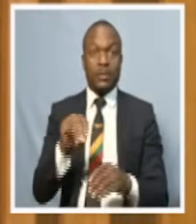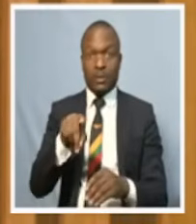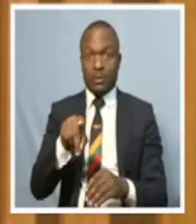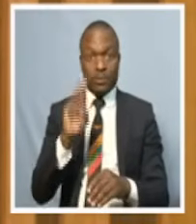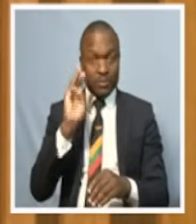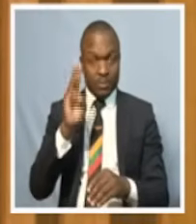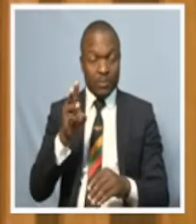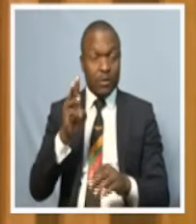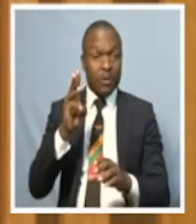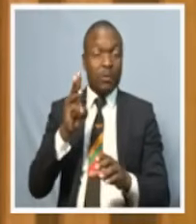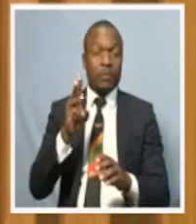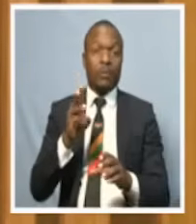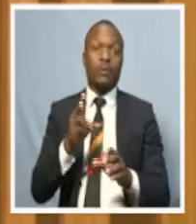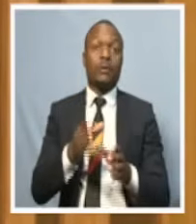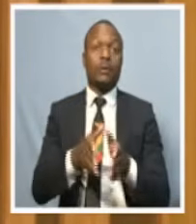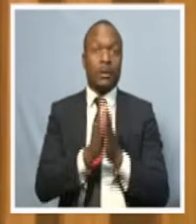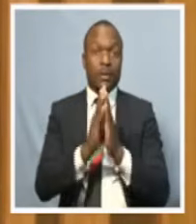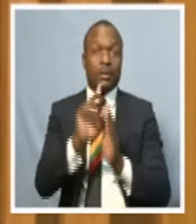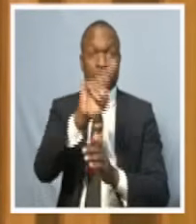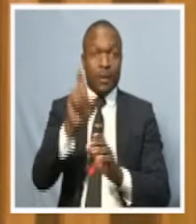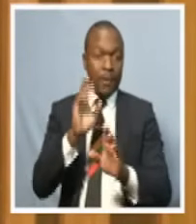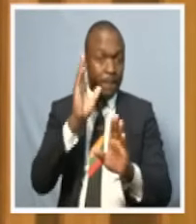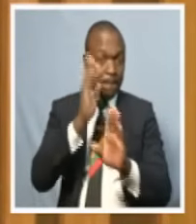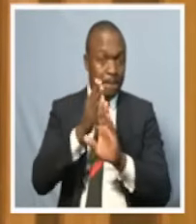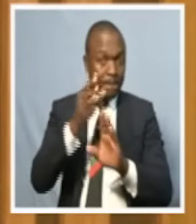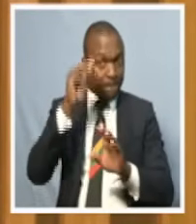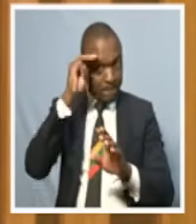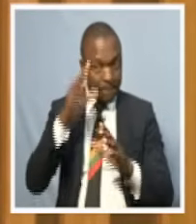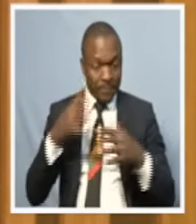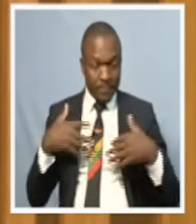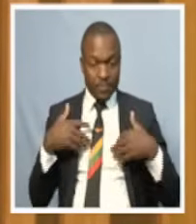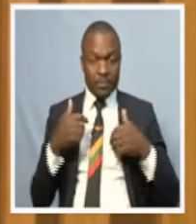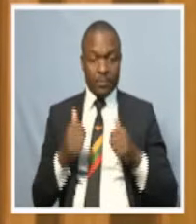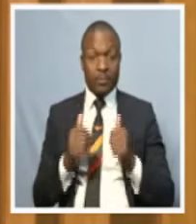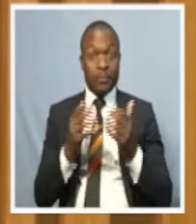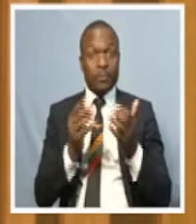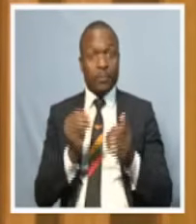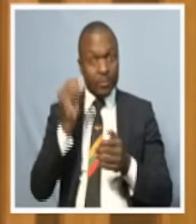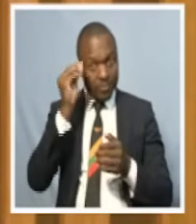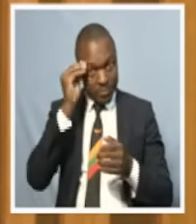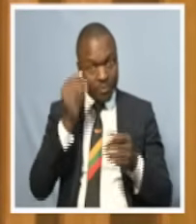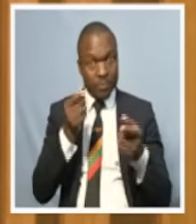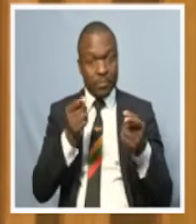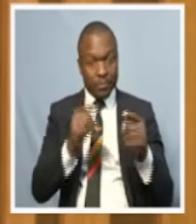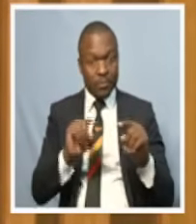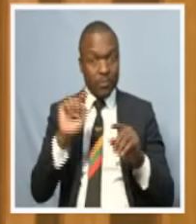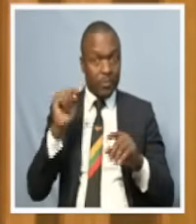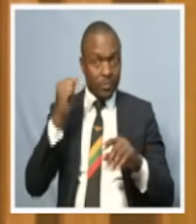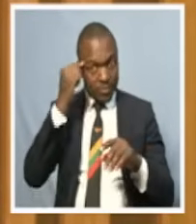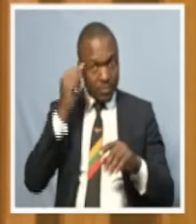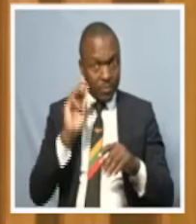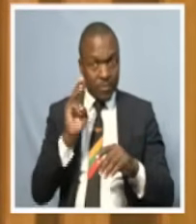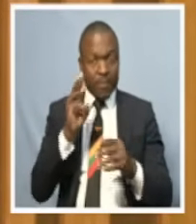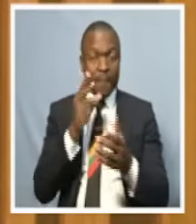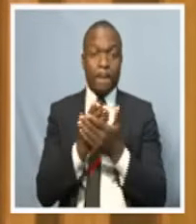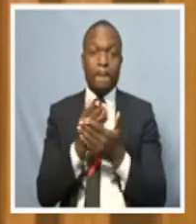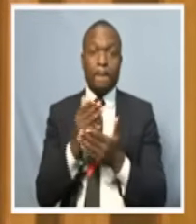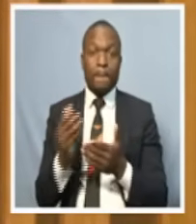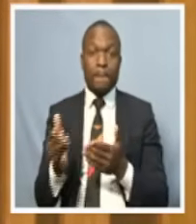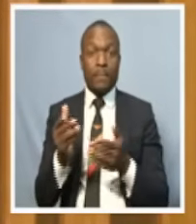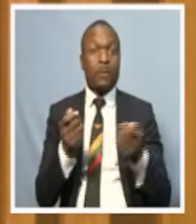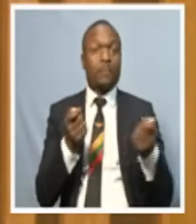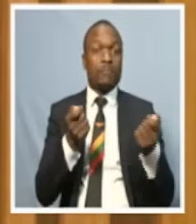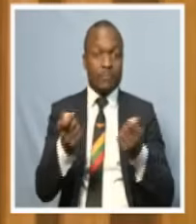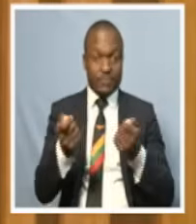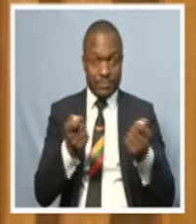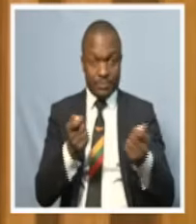of Parliament. His question will be directed to the Minister of Health. He wants to find out when the government will procure utility vehicles